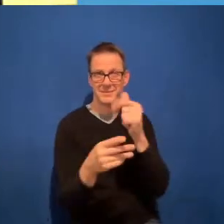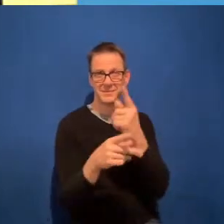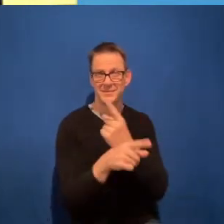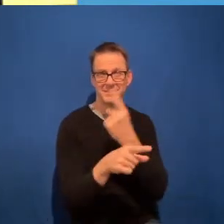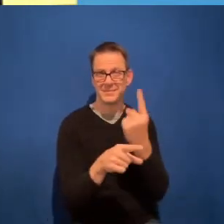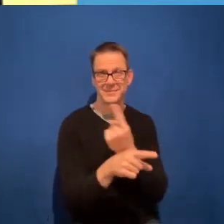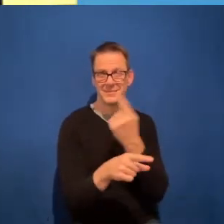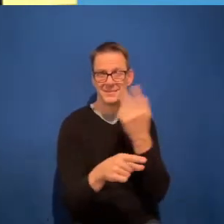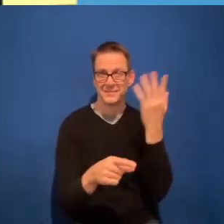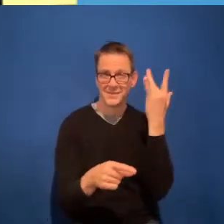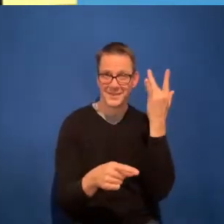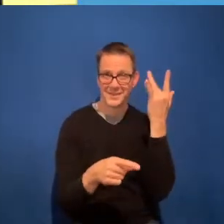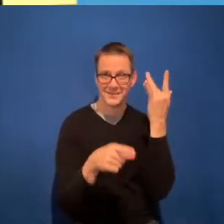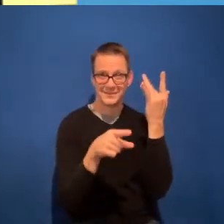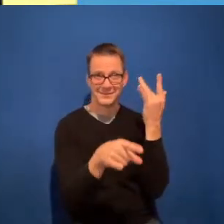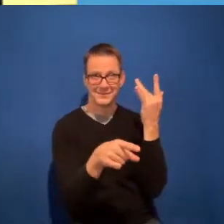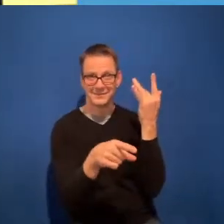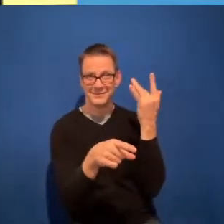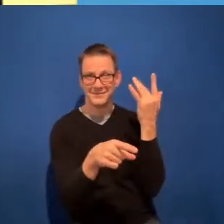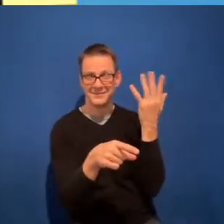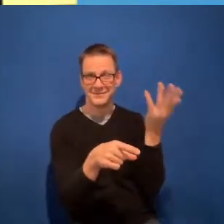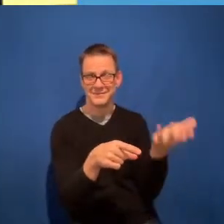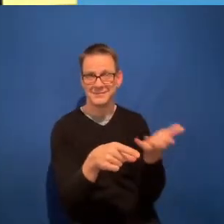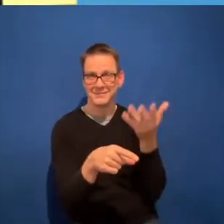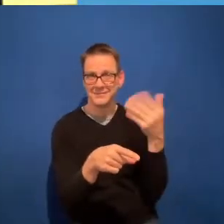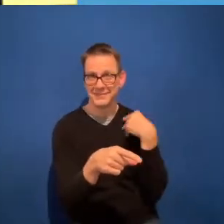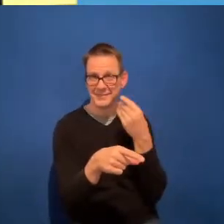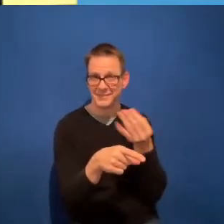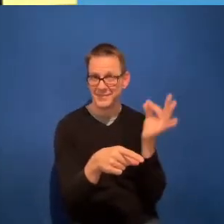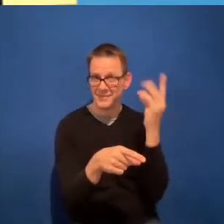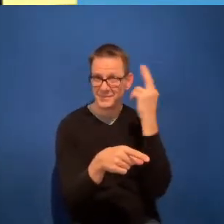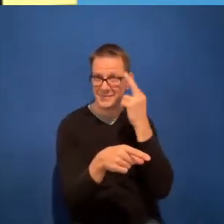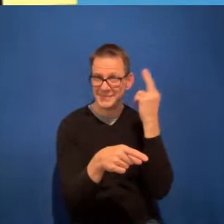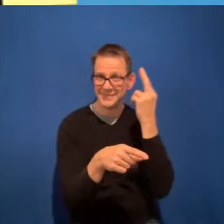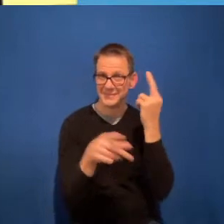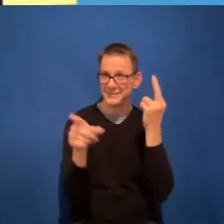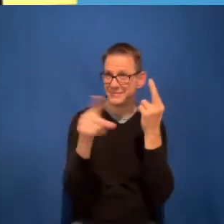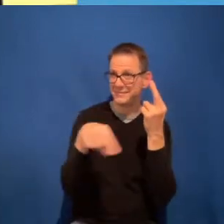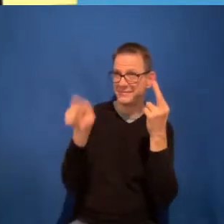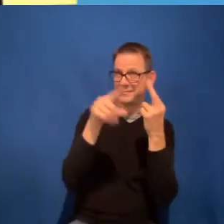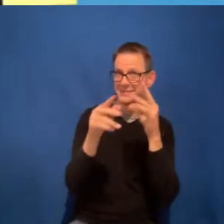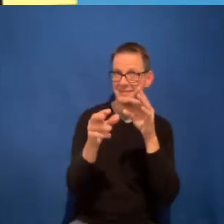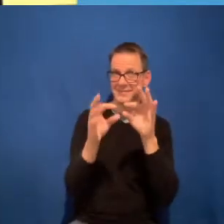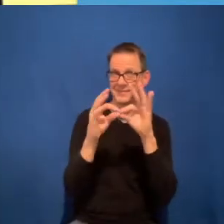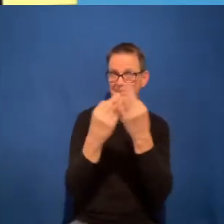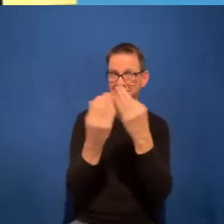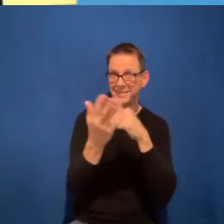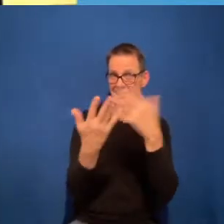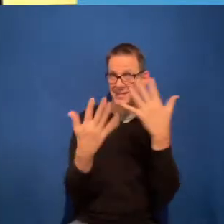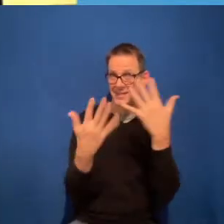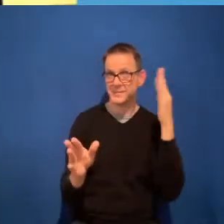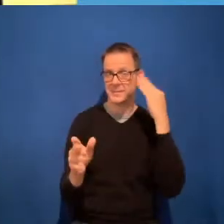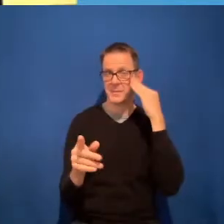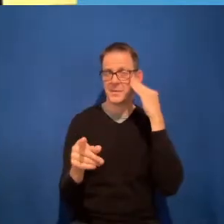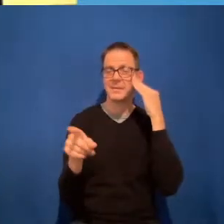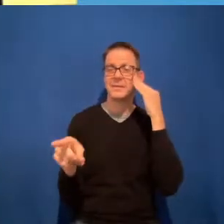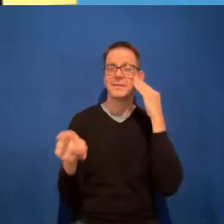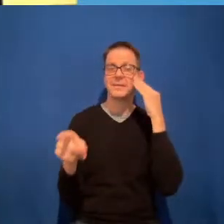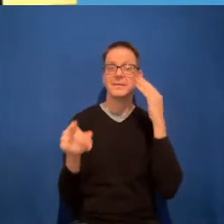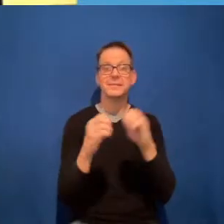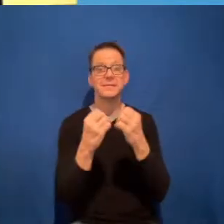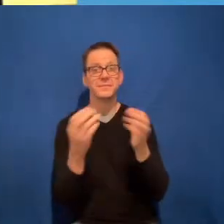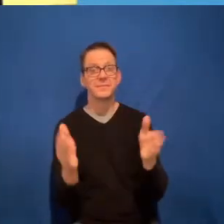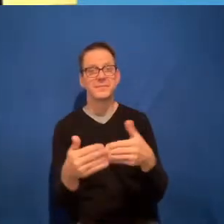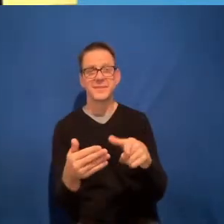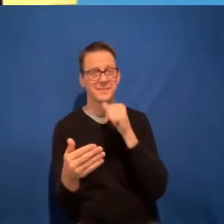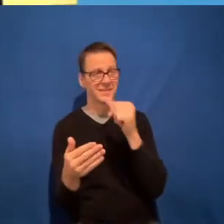all, I'm sure I don't have to tell the family doctors on this call that emerge docs are not good family doctors.